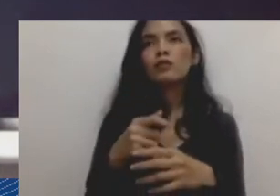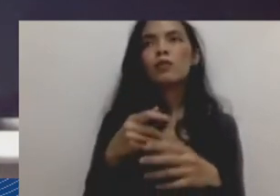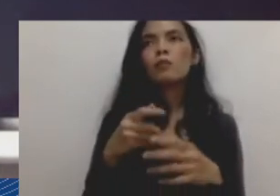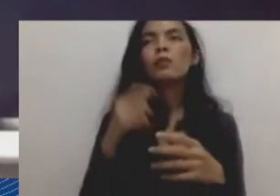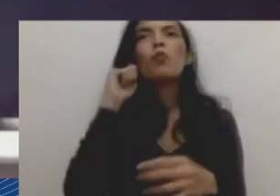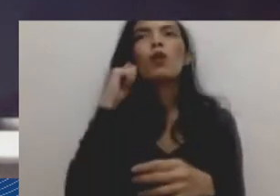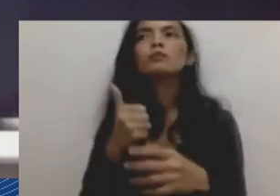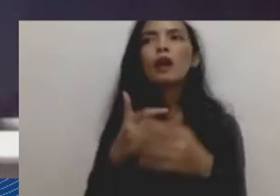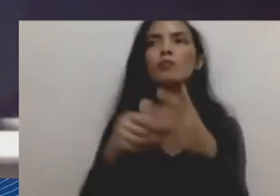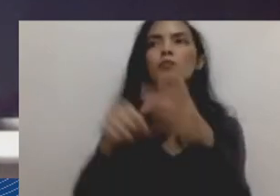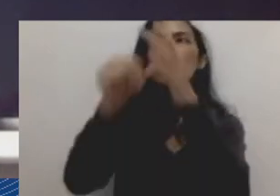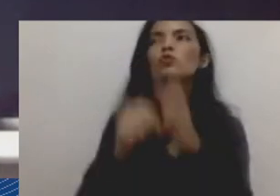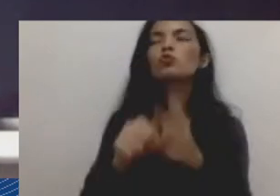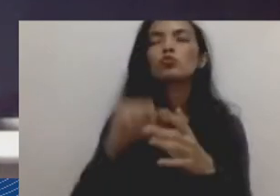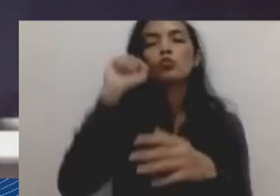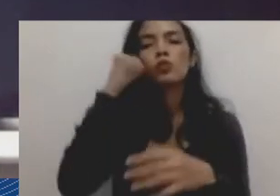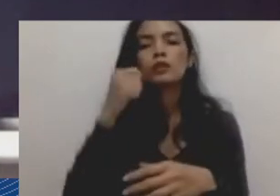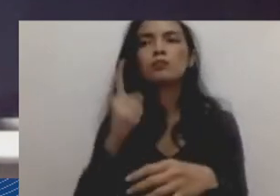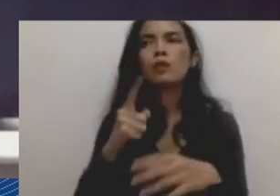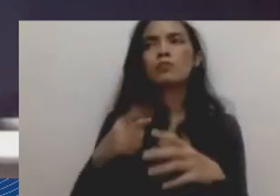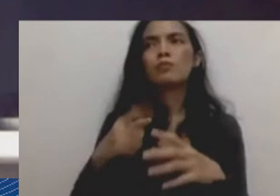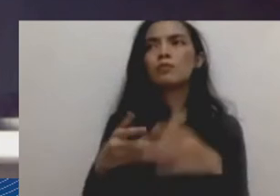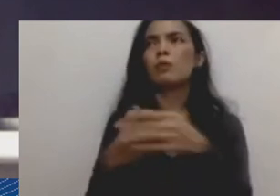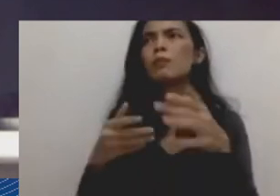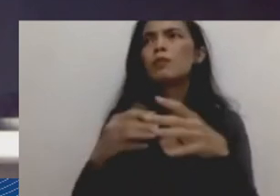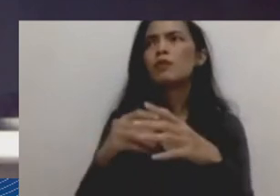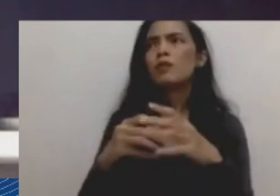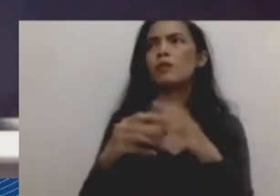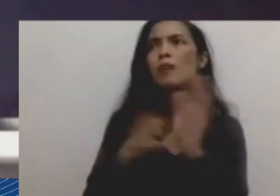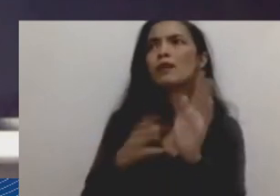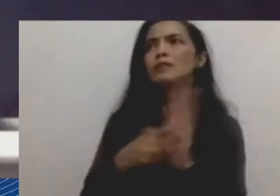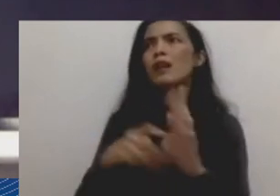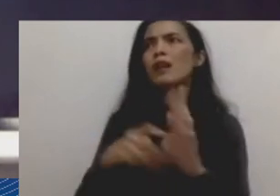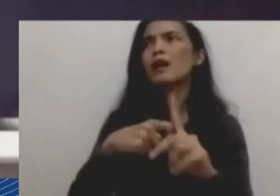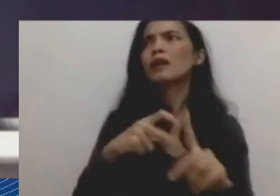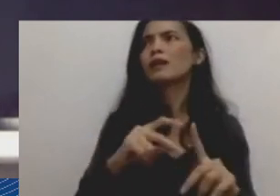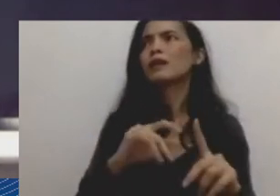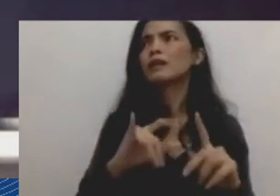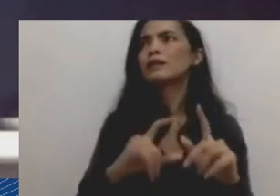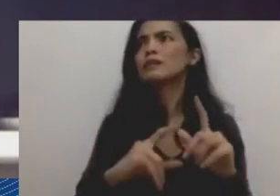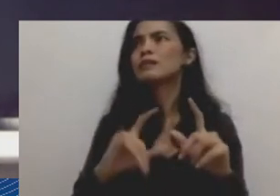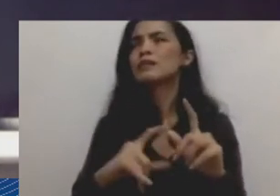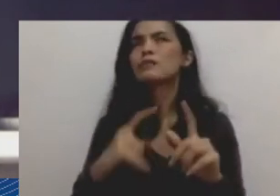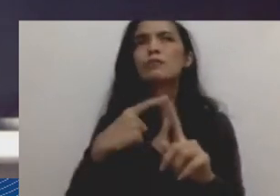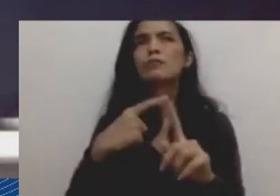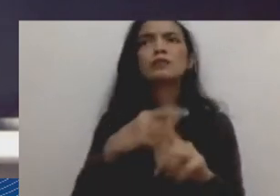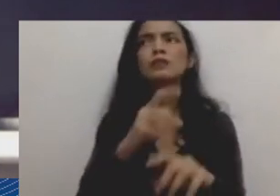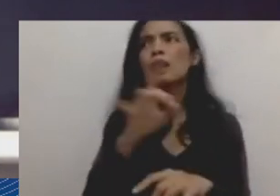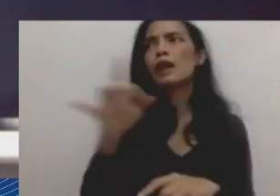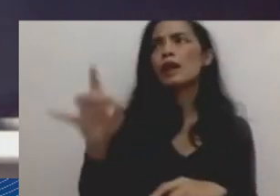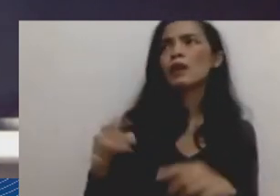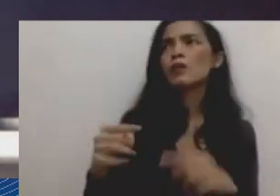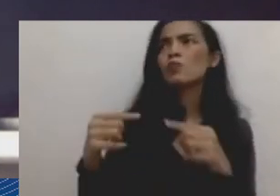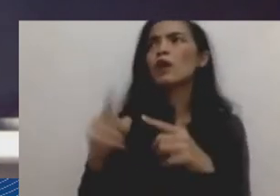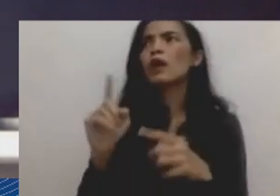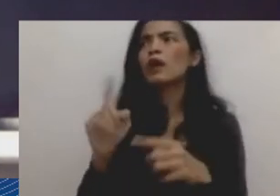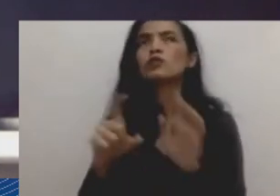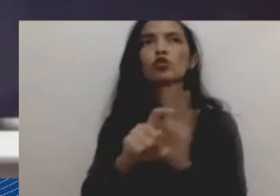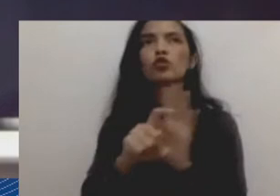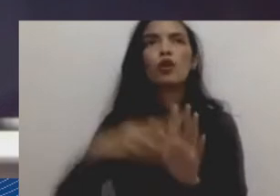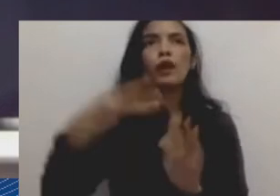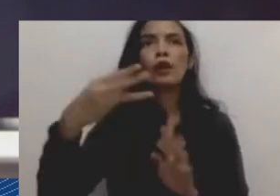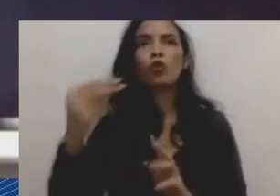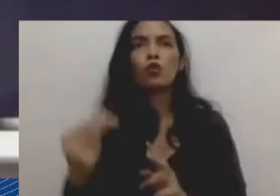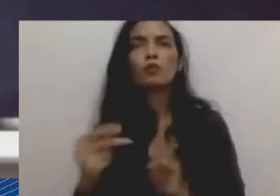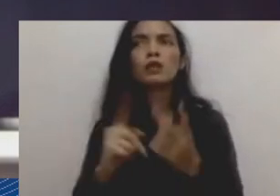harus di-link sama krisis dan juga beberapa faktor-faktor lain seperti keadaan ekonomi maupun keadaan sosial